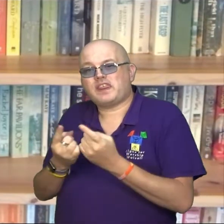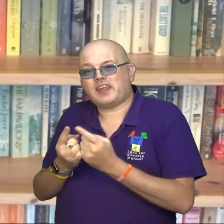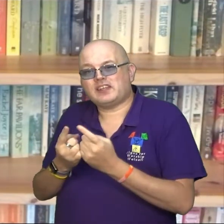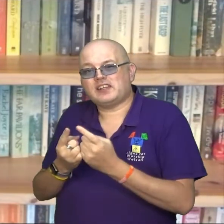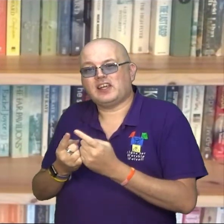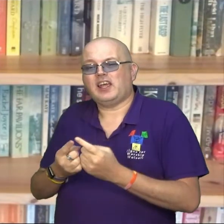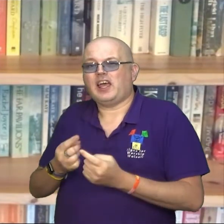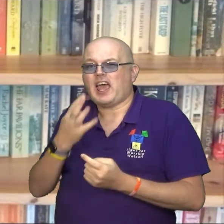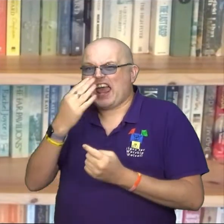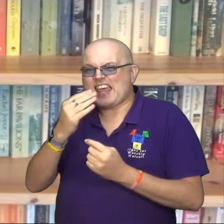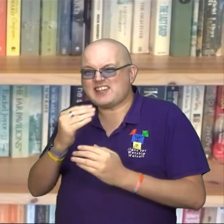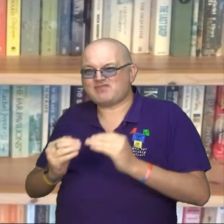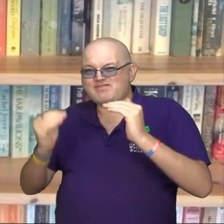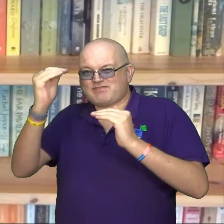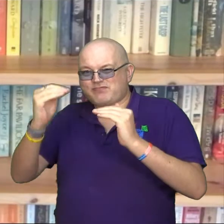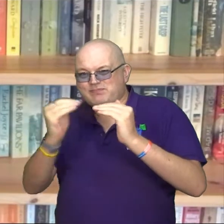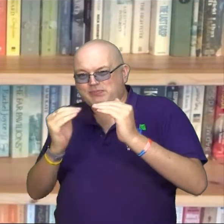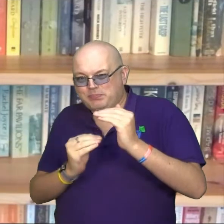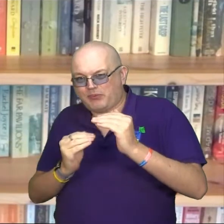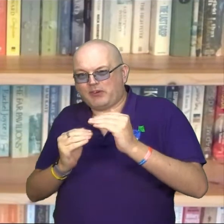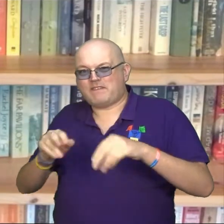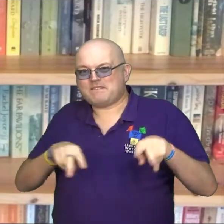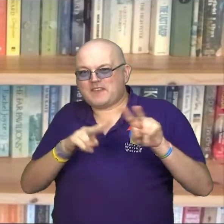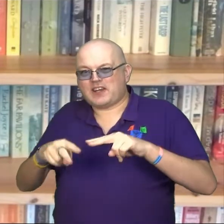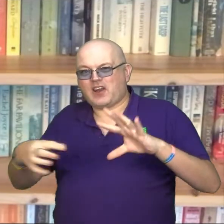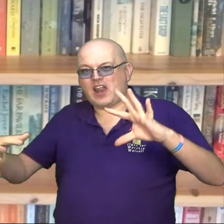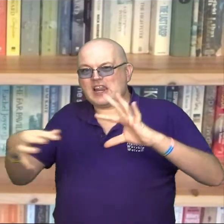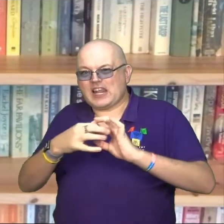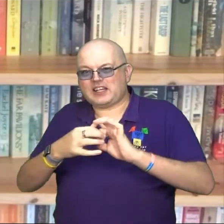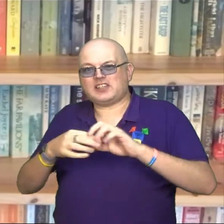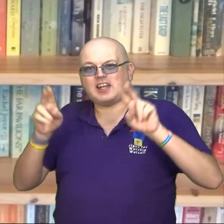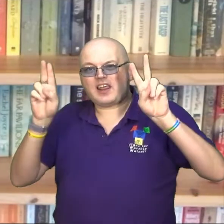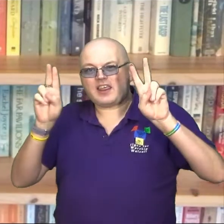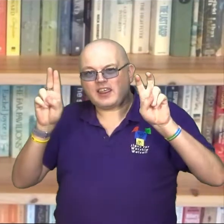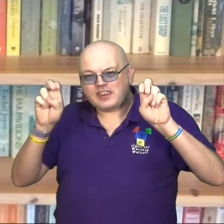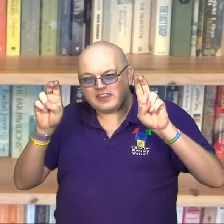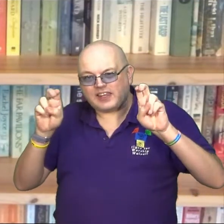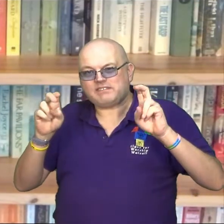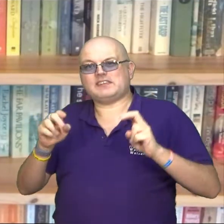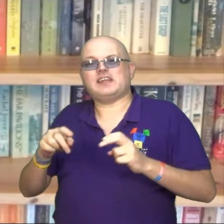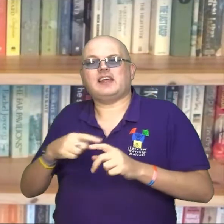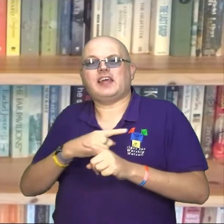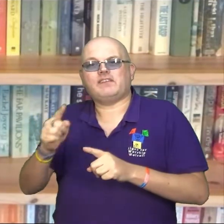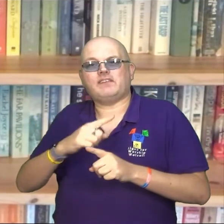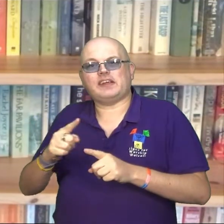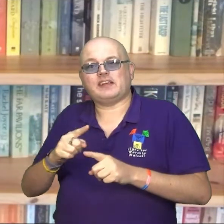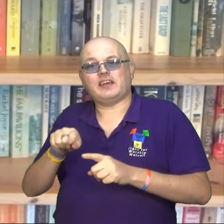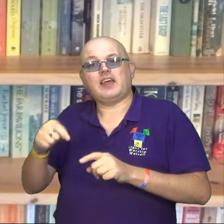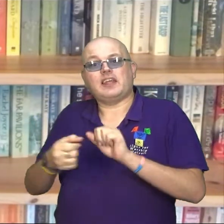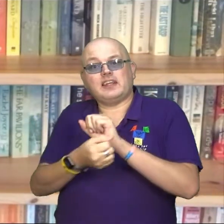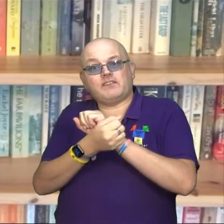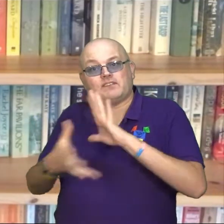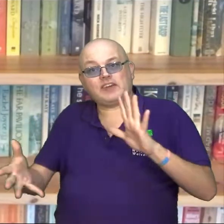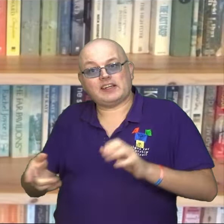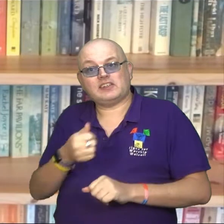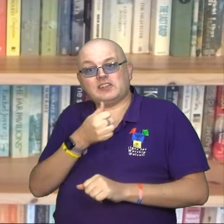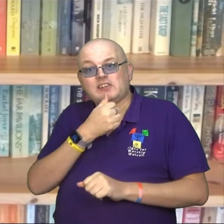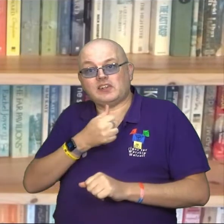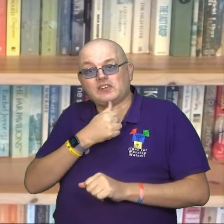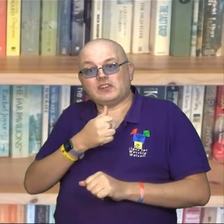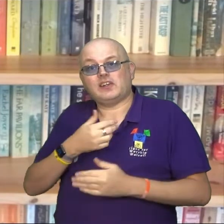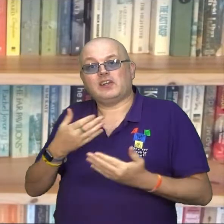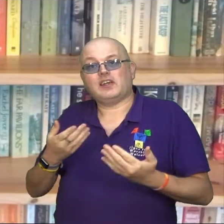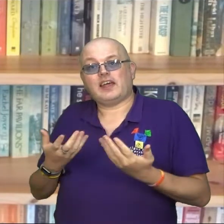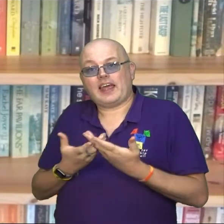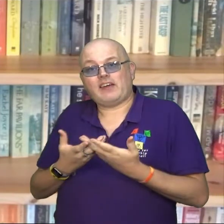suitable age-appropriate videos for children which link with the themes each week. These are available free for you to